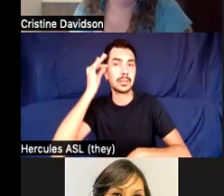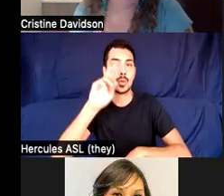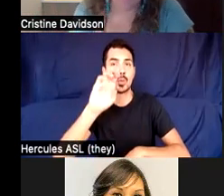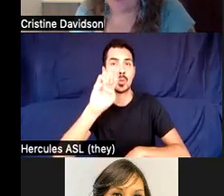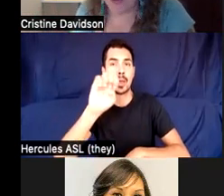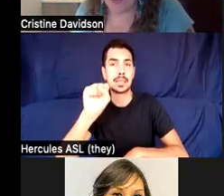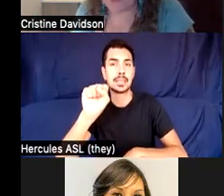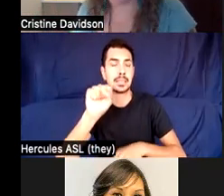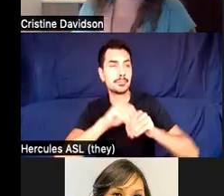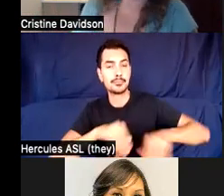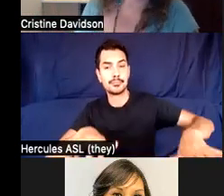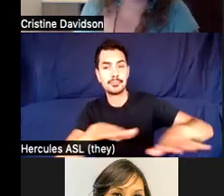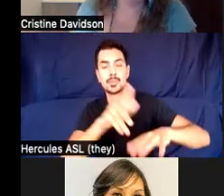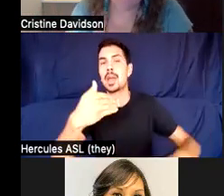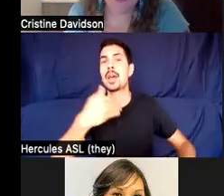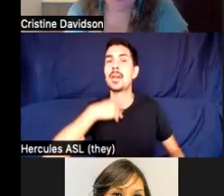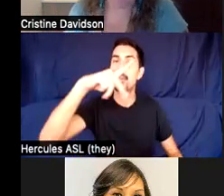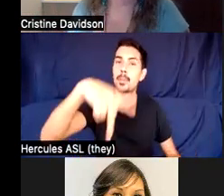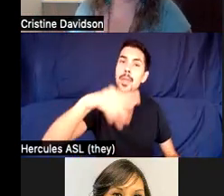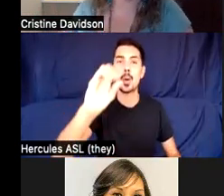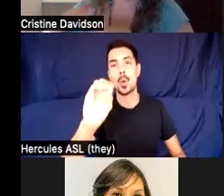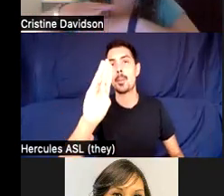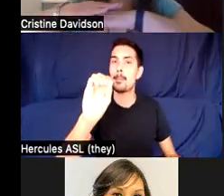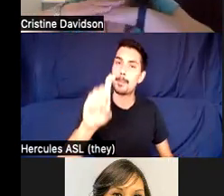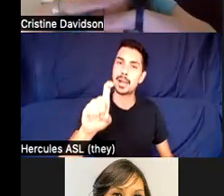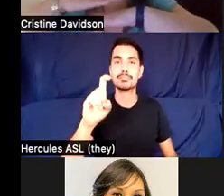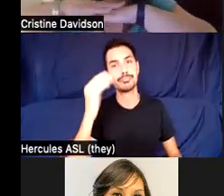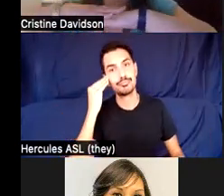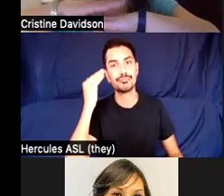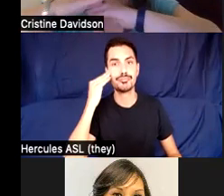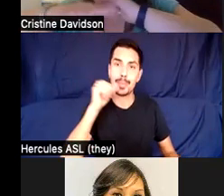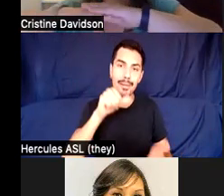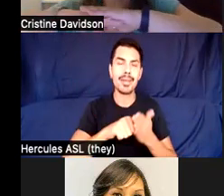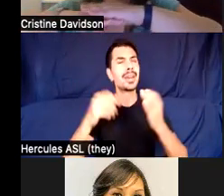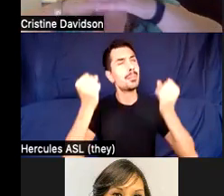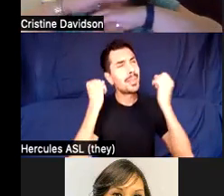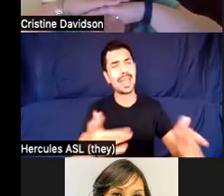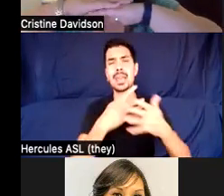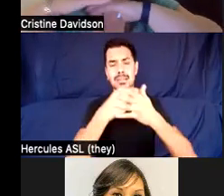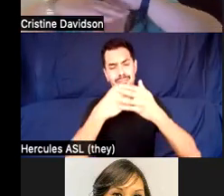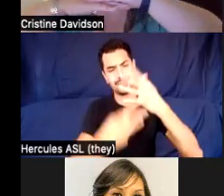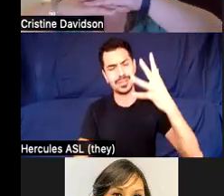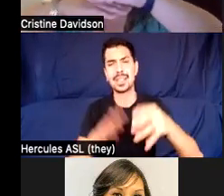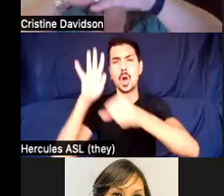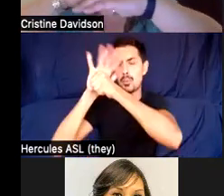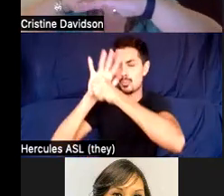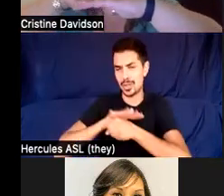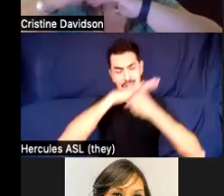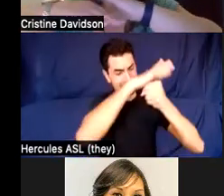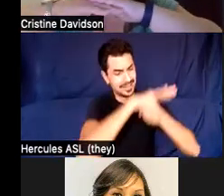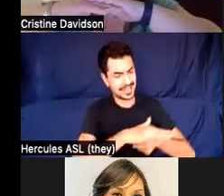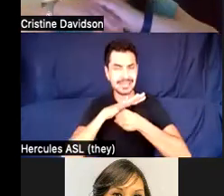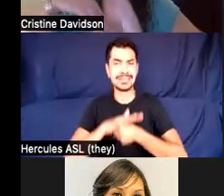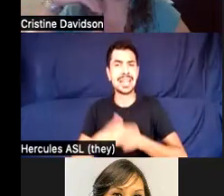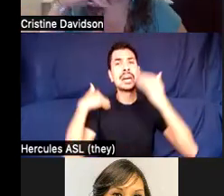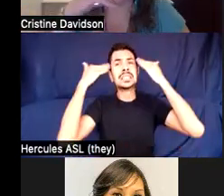you have a PO box, I mean, all the different things, right? So there's sometimes like so many layers of oppression that we don't even know it,